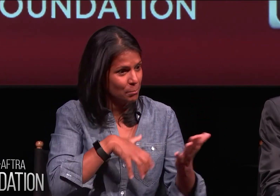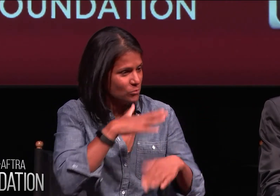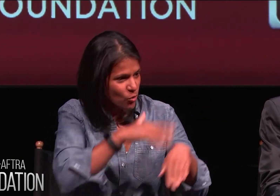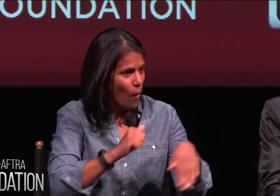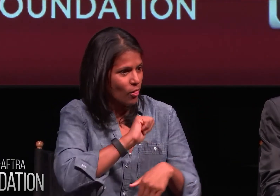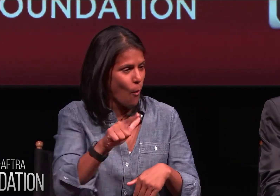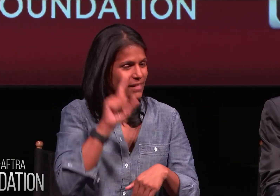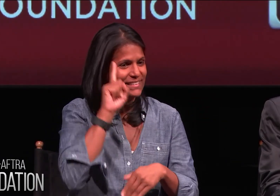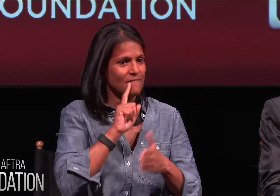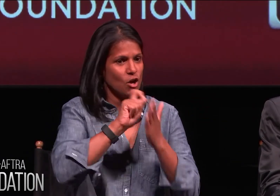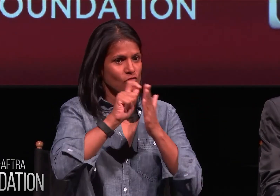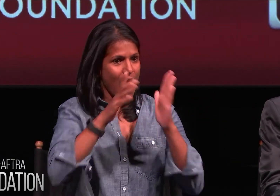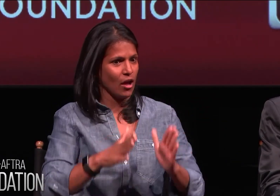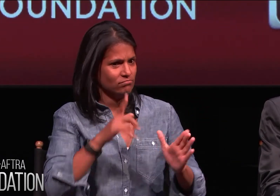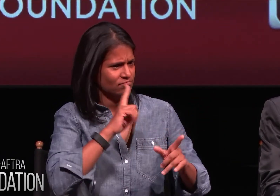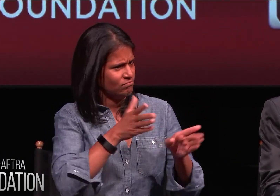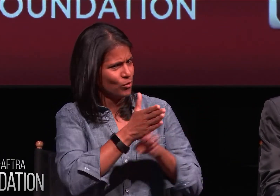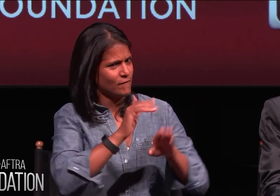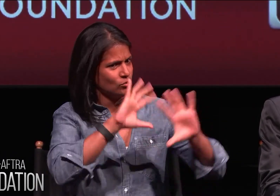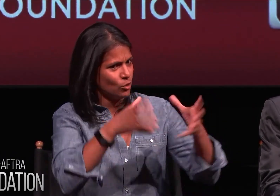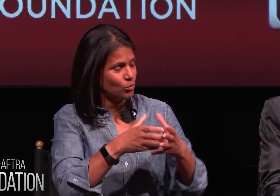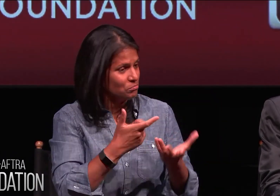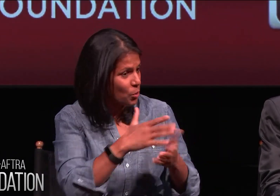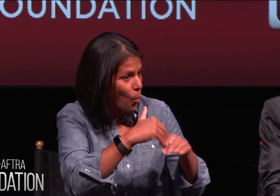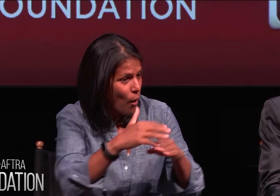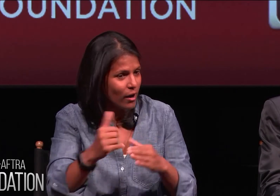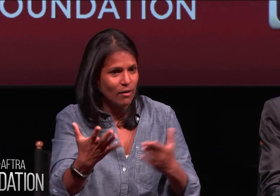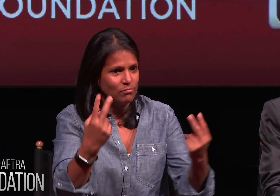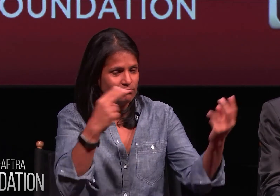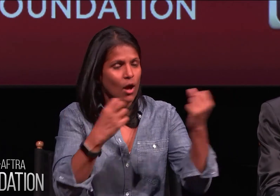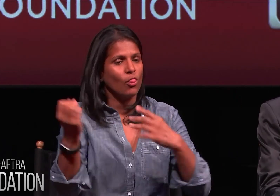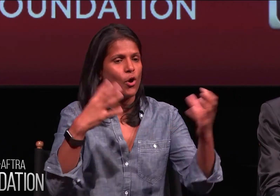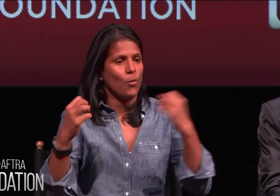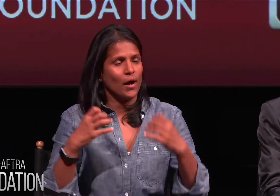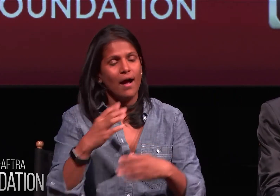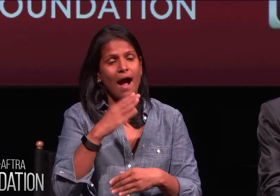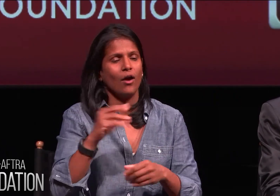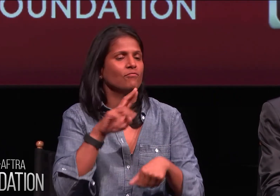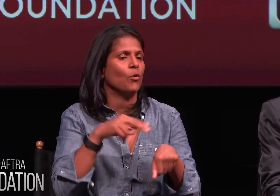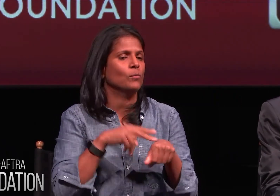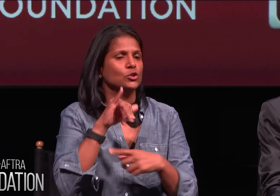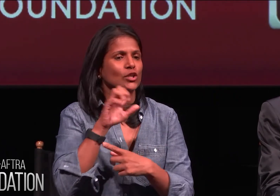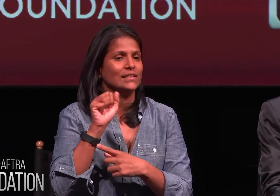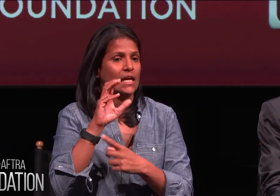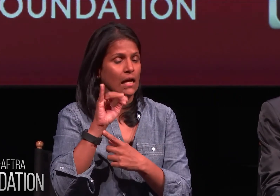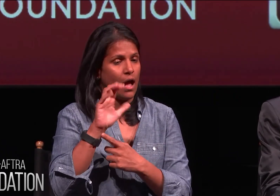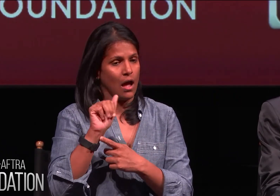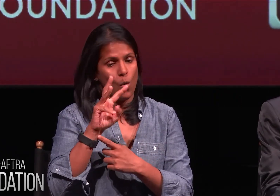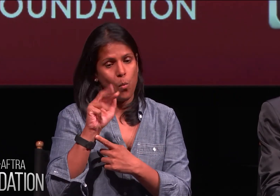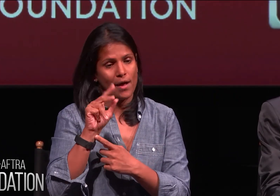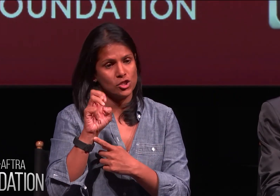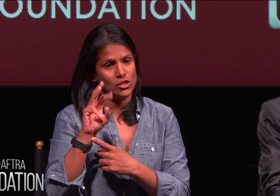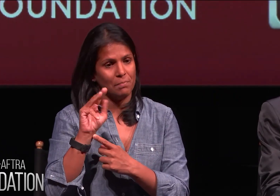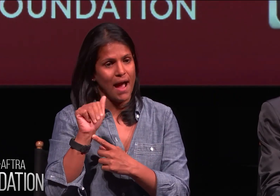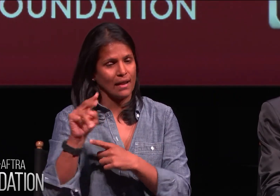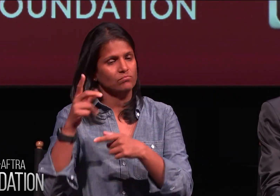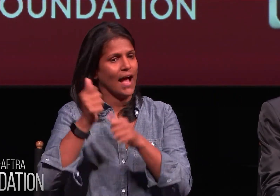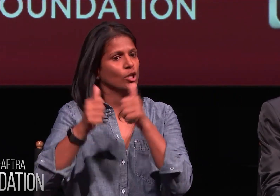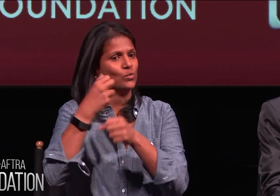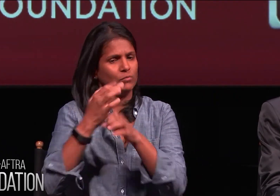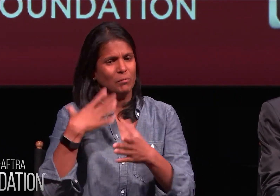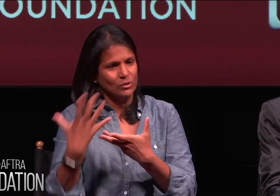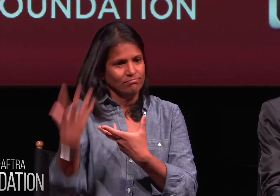very excited about it, so we thought, why not? We called deaf writers together to throw ideas. And of course,